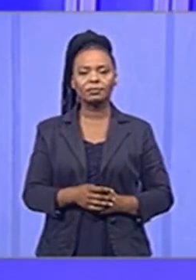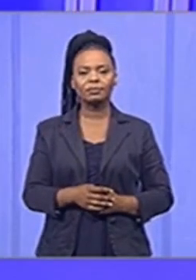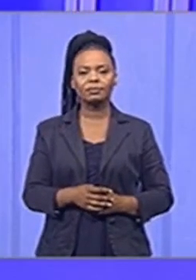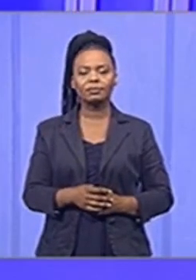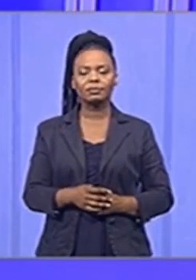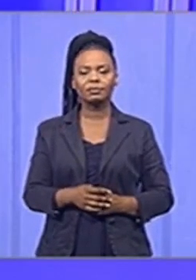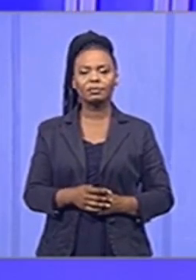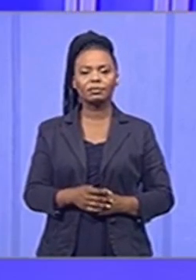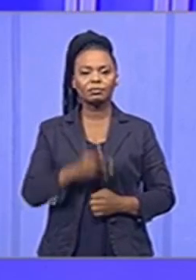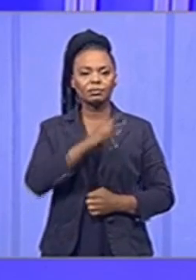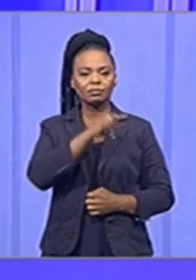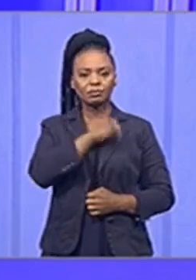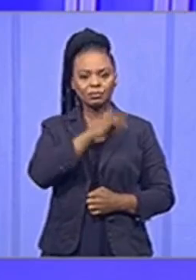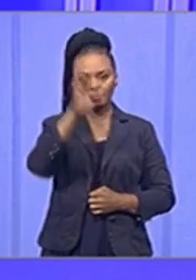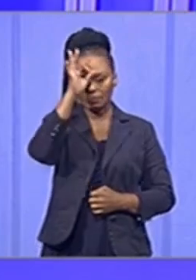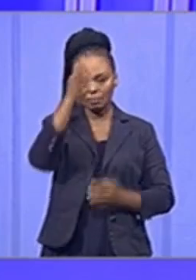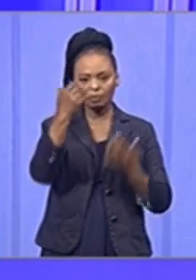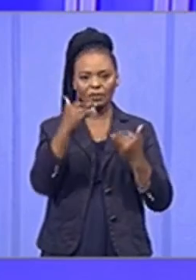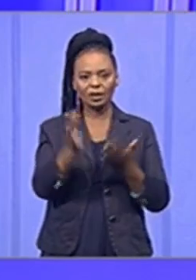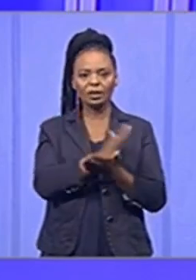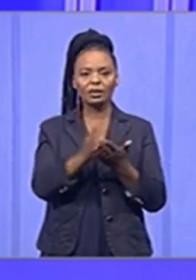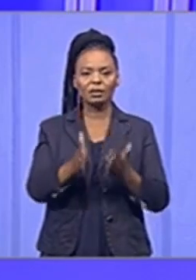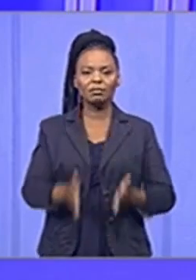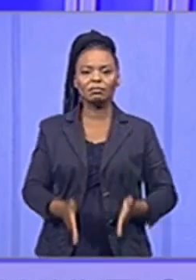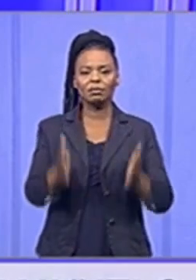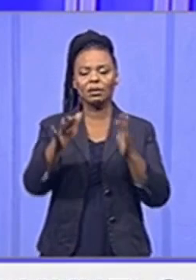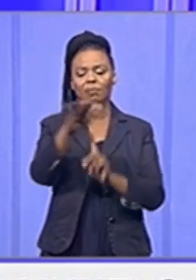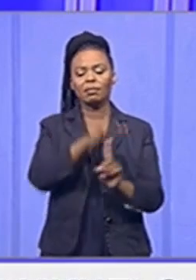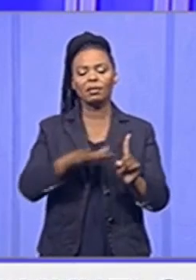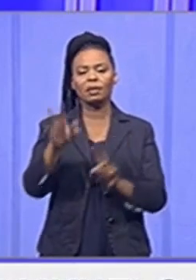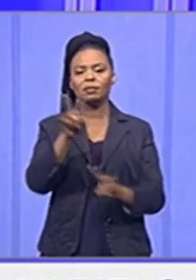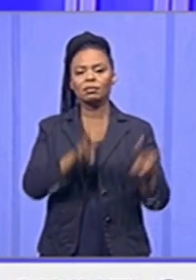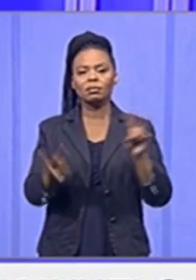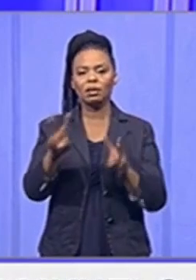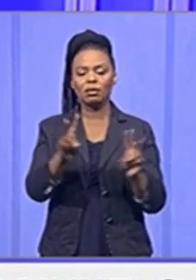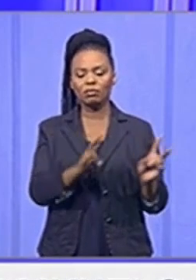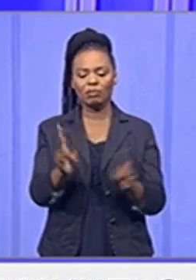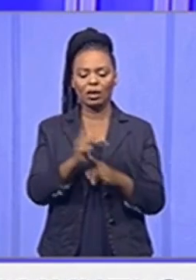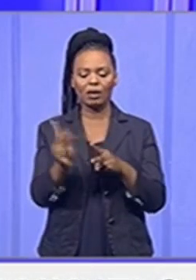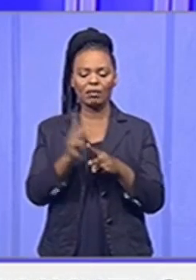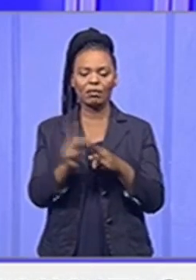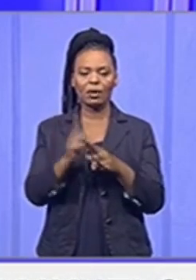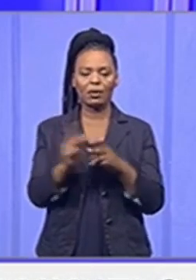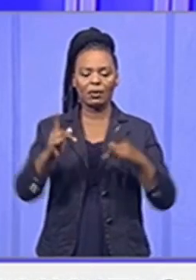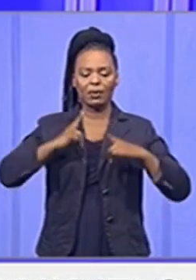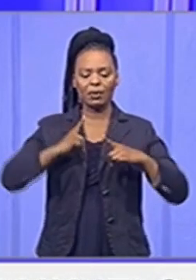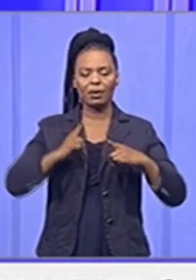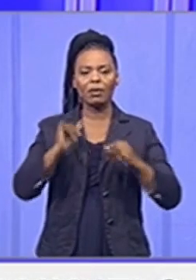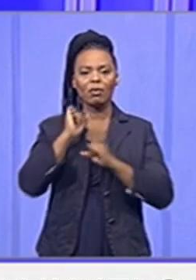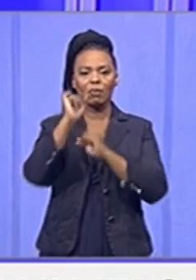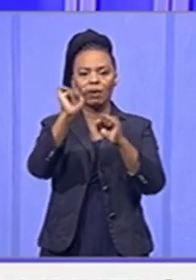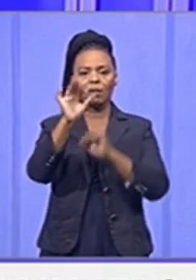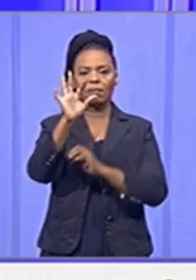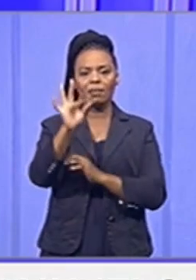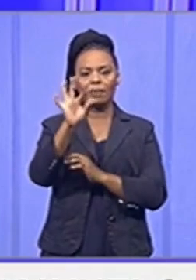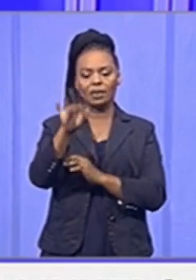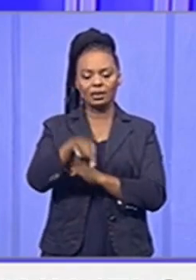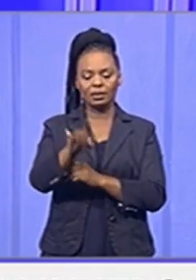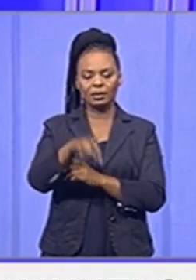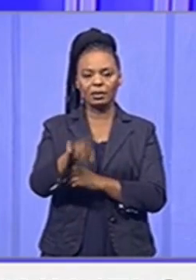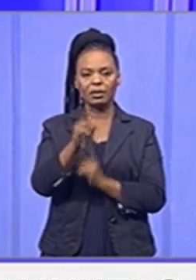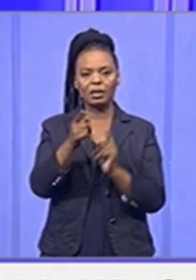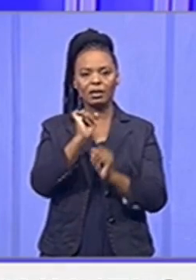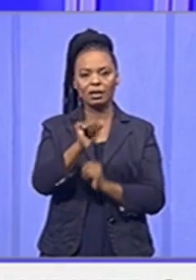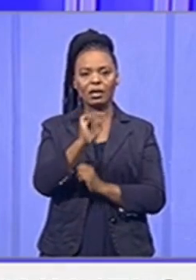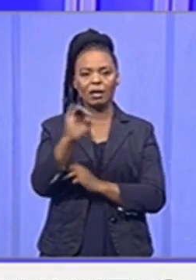Sepolesa sa KwaZulu-Natal se tlo beha dibaka tse mmalwa leihlo le ntjhotjho ho lokisetsa mohwanto wa EFF ka Mantaha. Letona la sepolesa Bheki Cele le